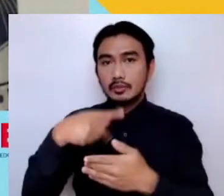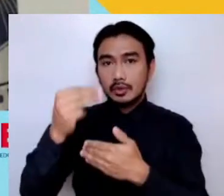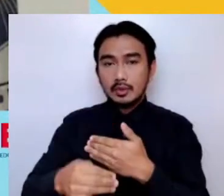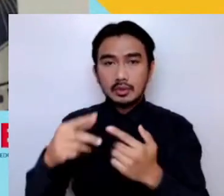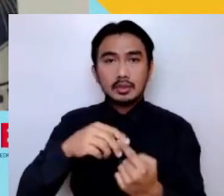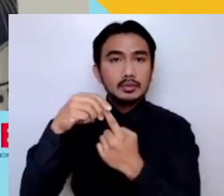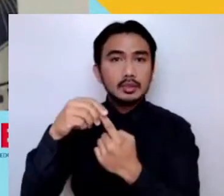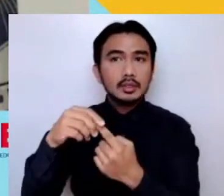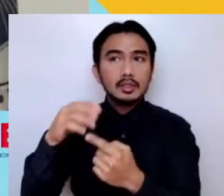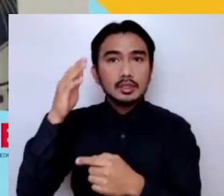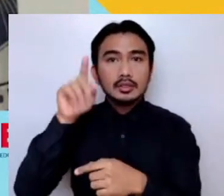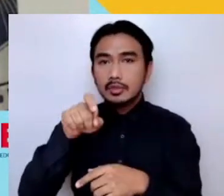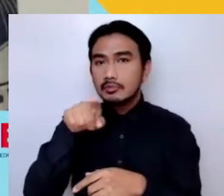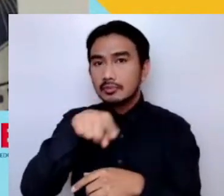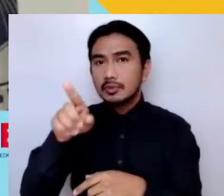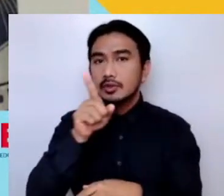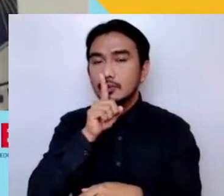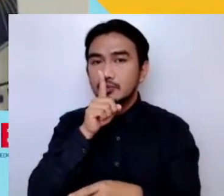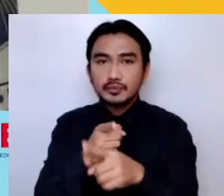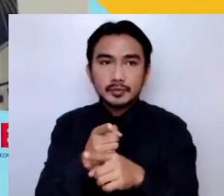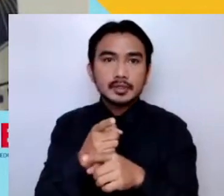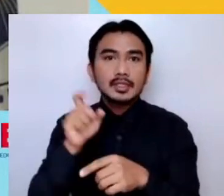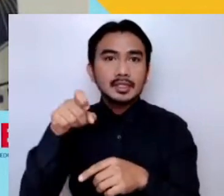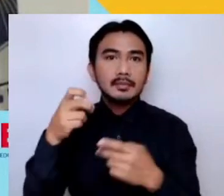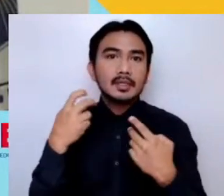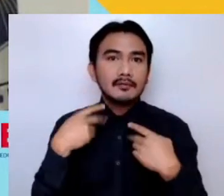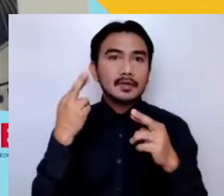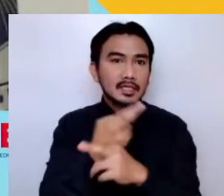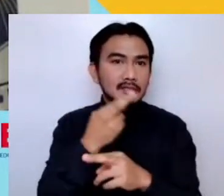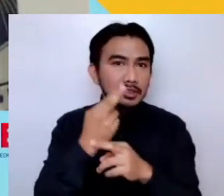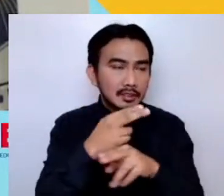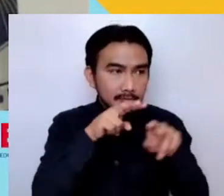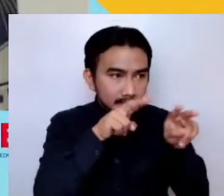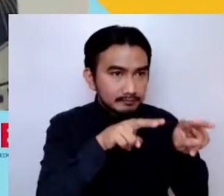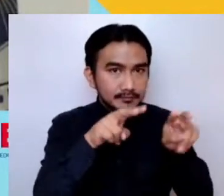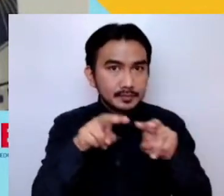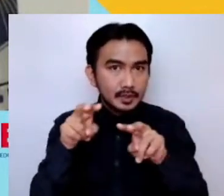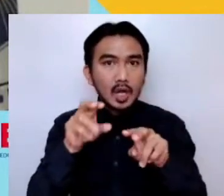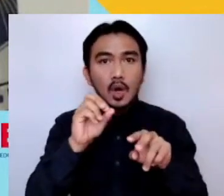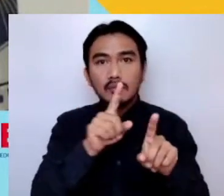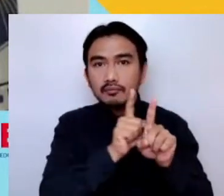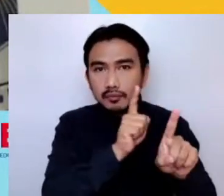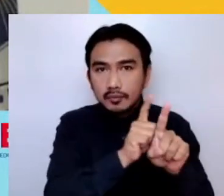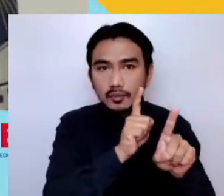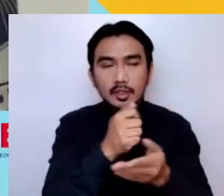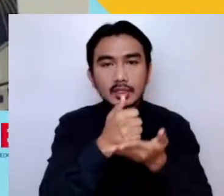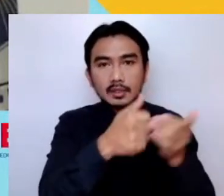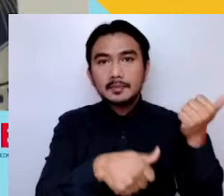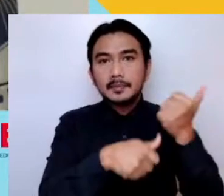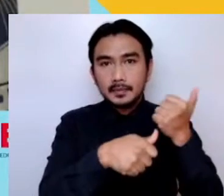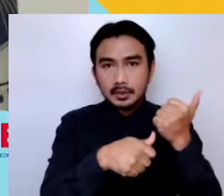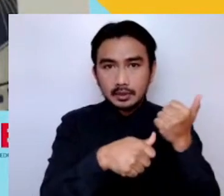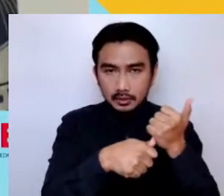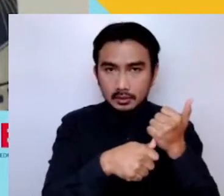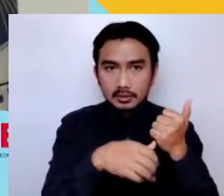that regular and consistent monitoring and coaching, or mentoring and coaching, be provided to your